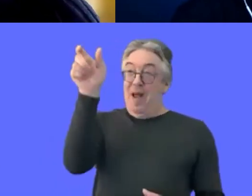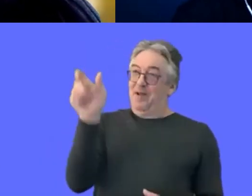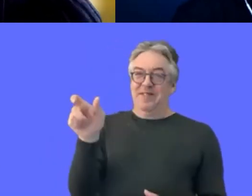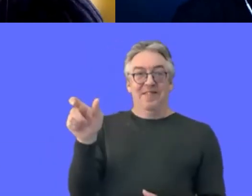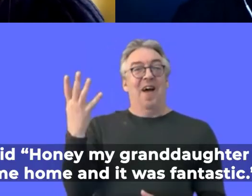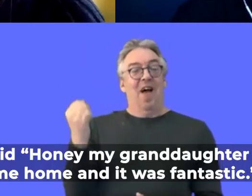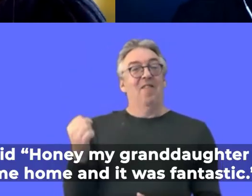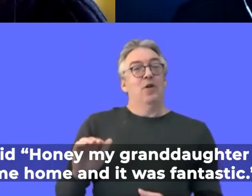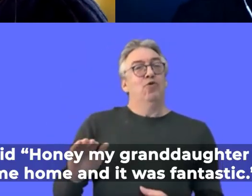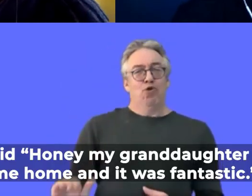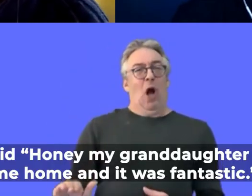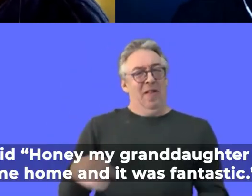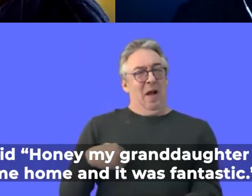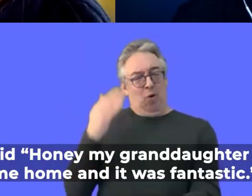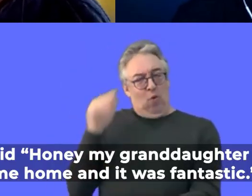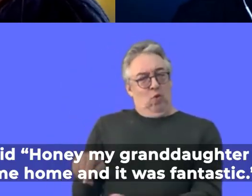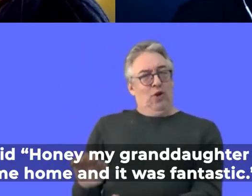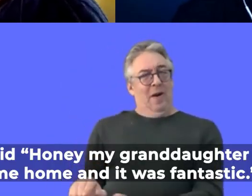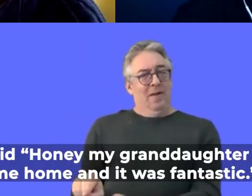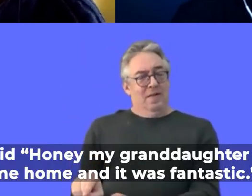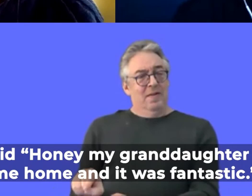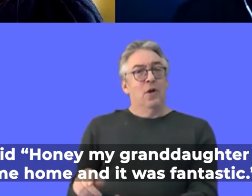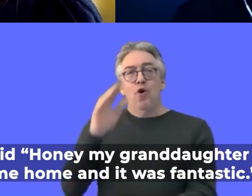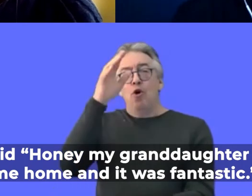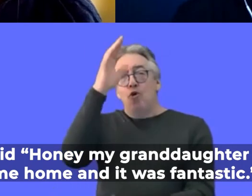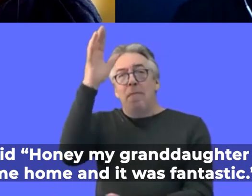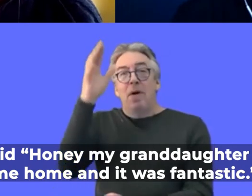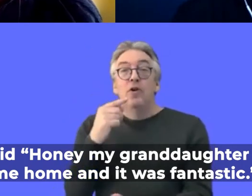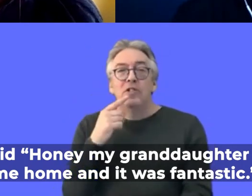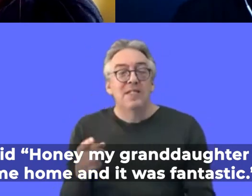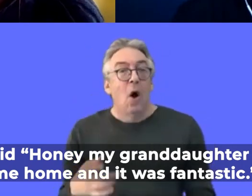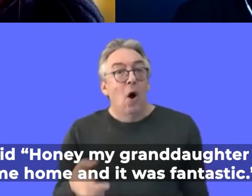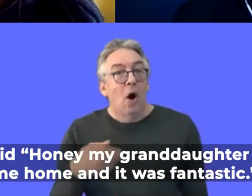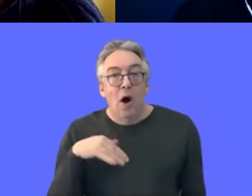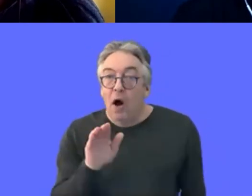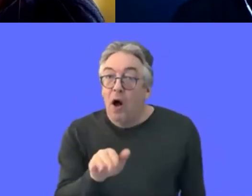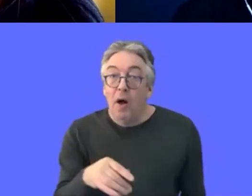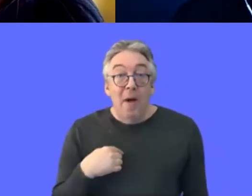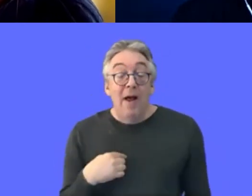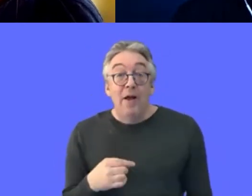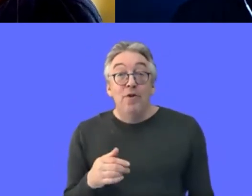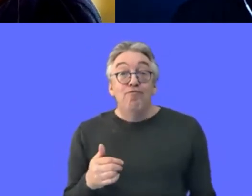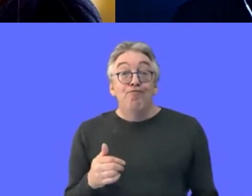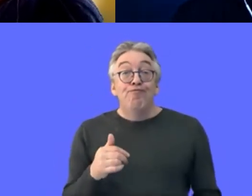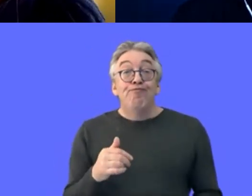know said, and my granddaughter came home and it was fantastic, you know.